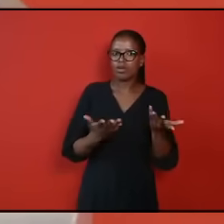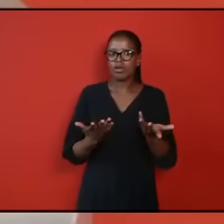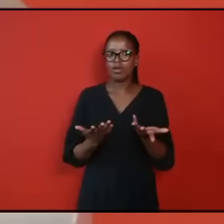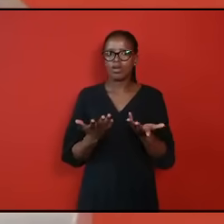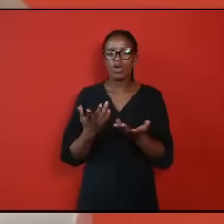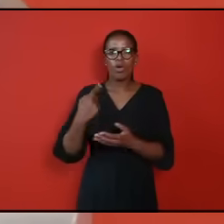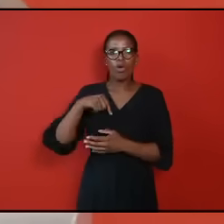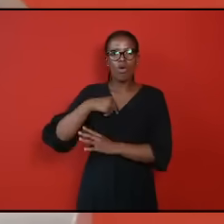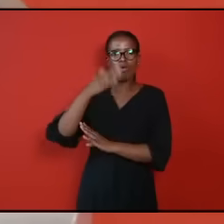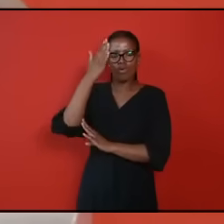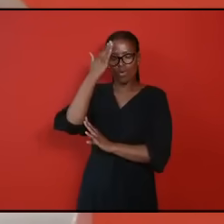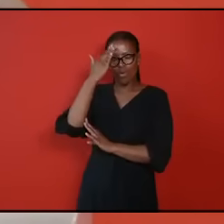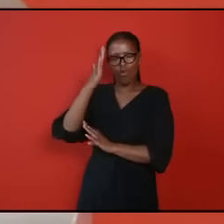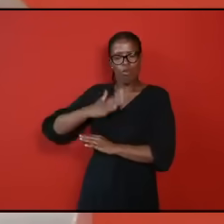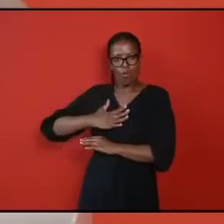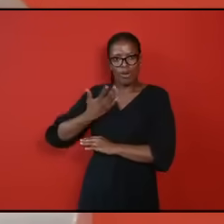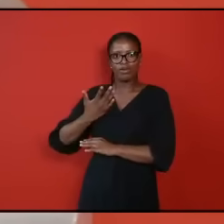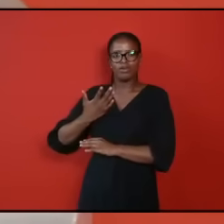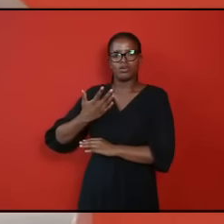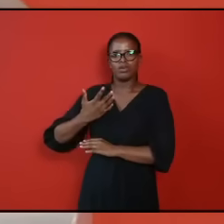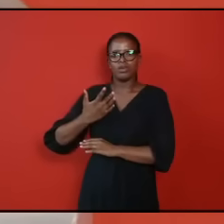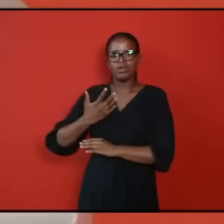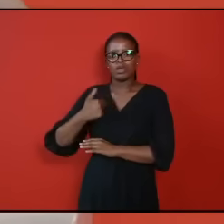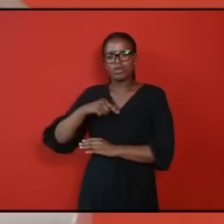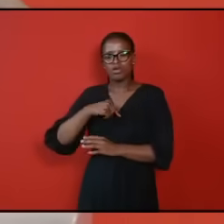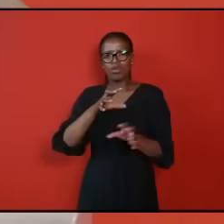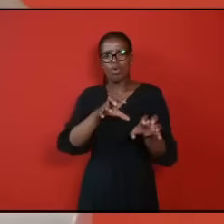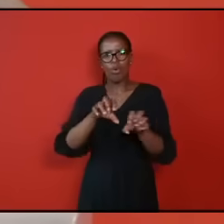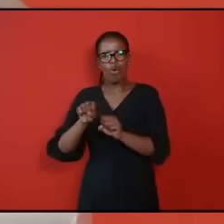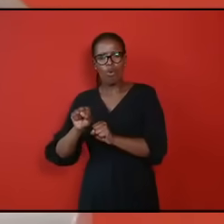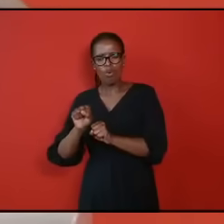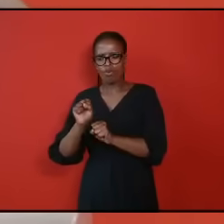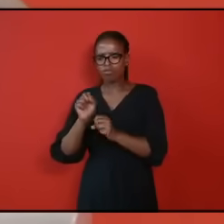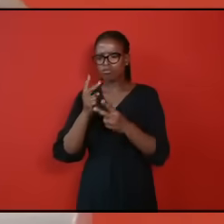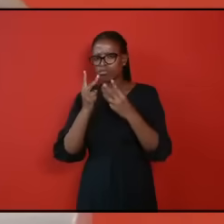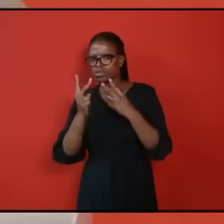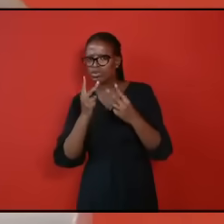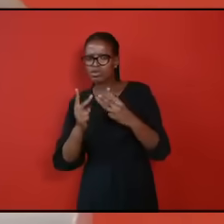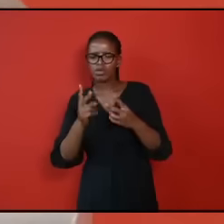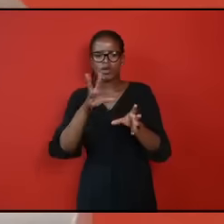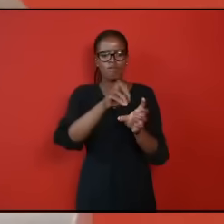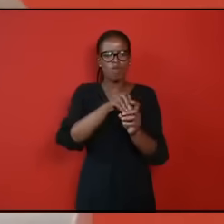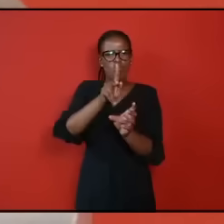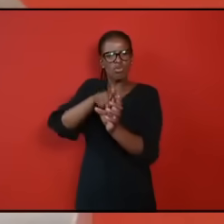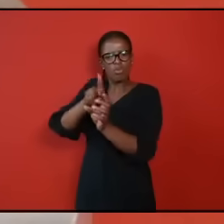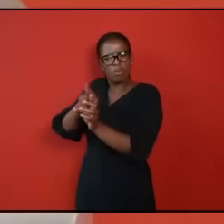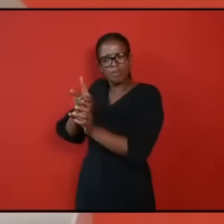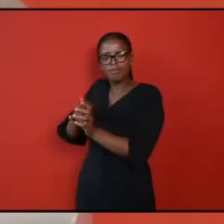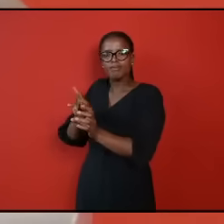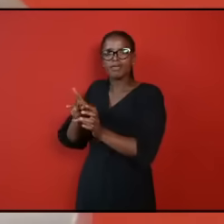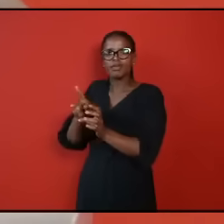And we would have wanted to host and see those things alive, participate and all of that.